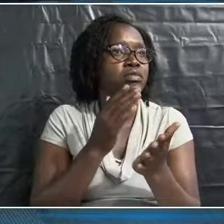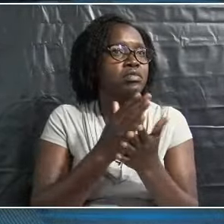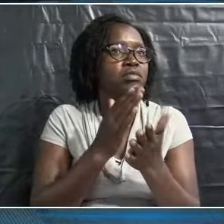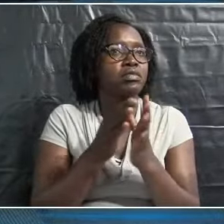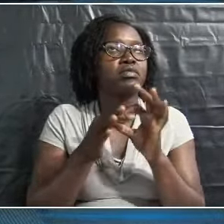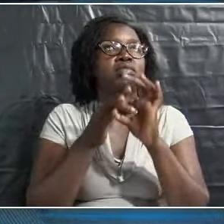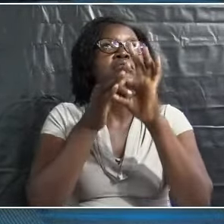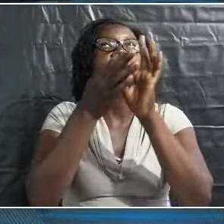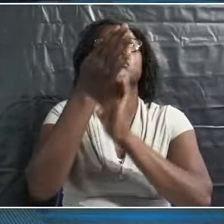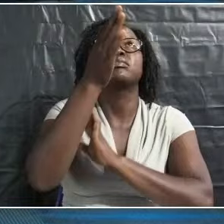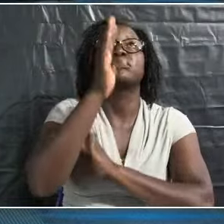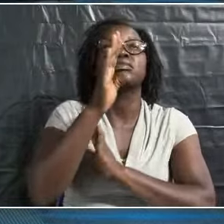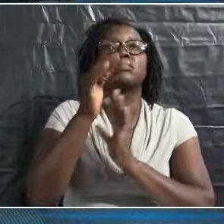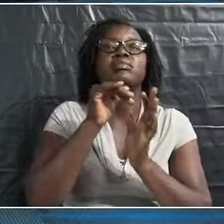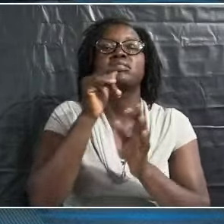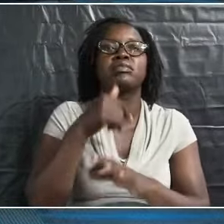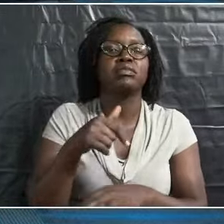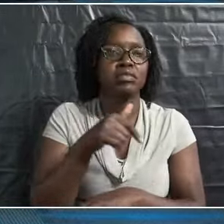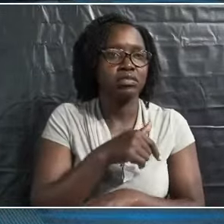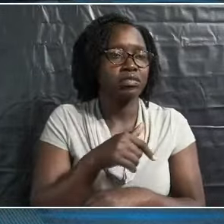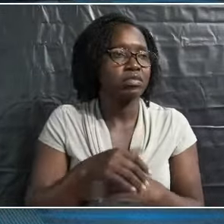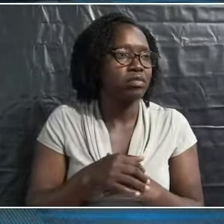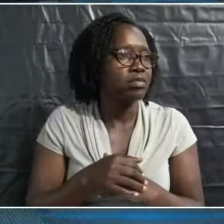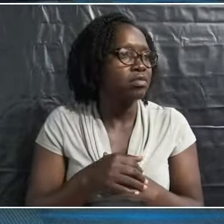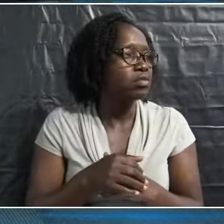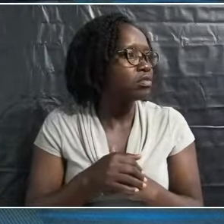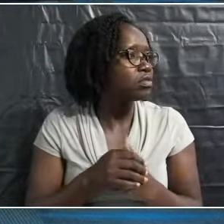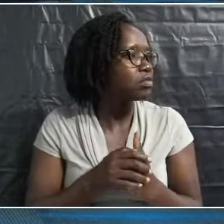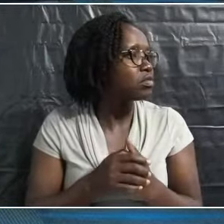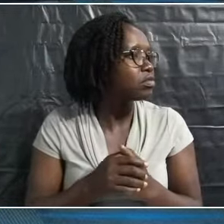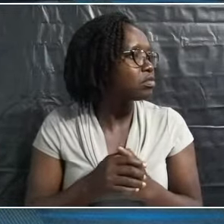belongs to God. It is not ours.